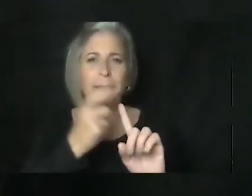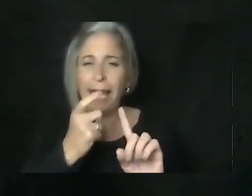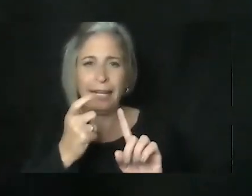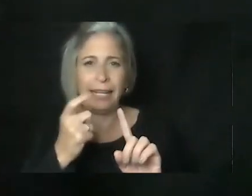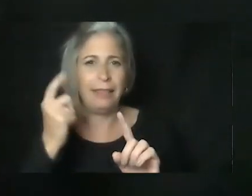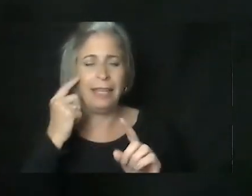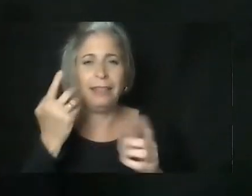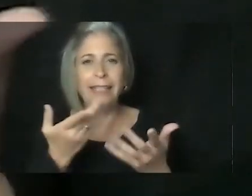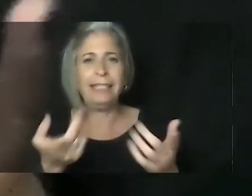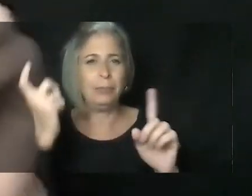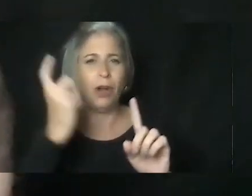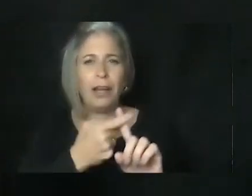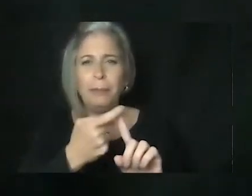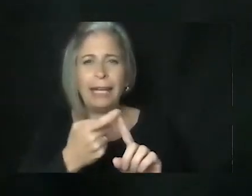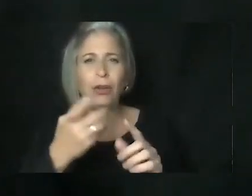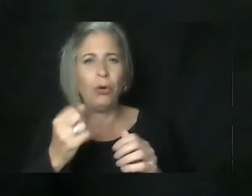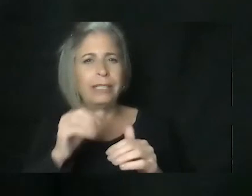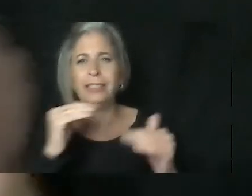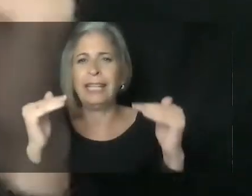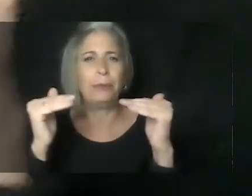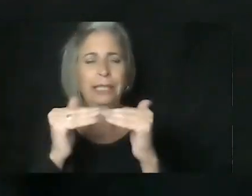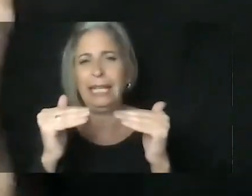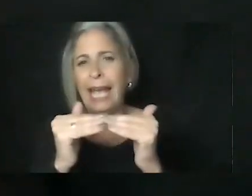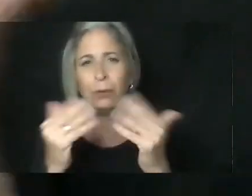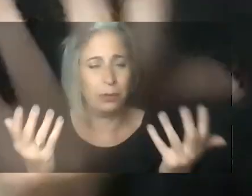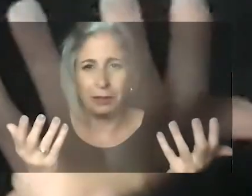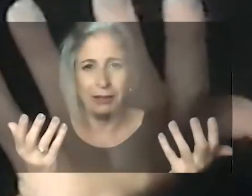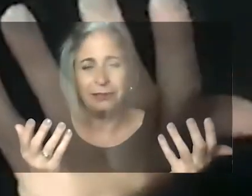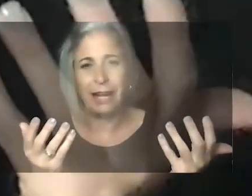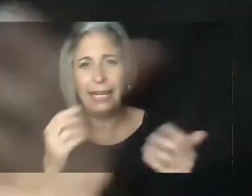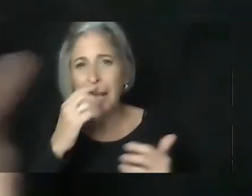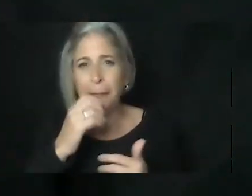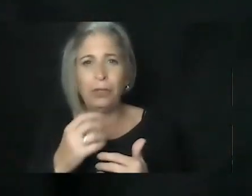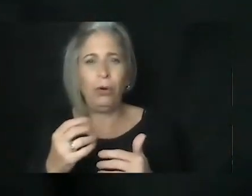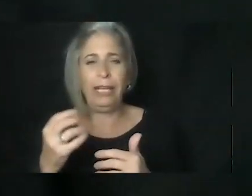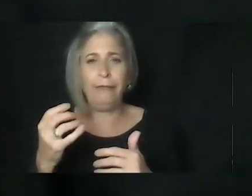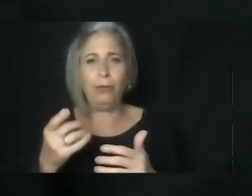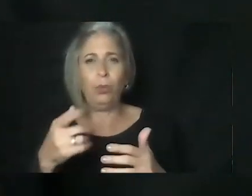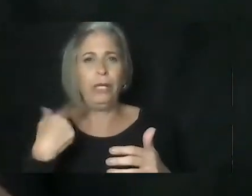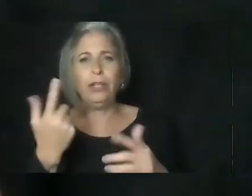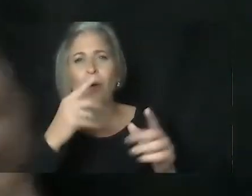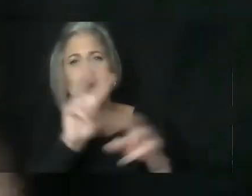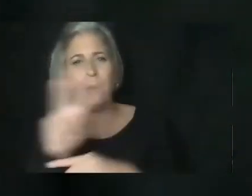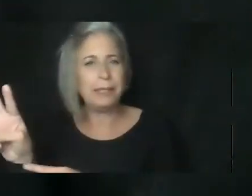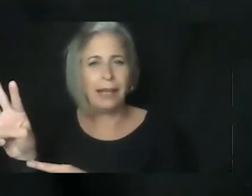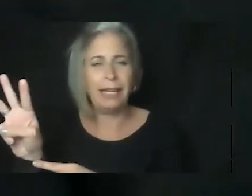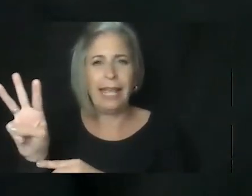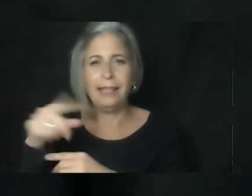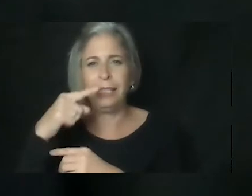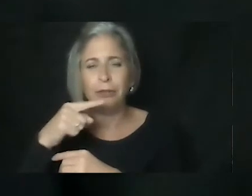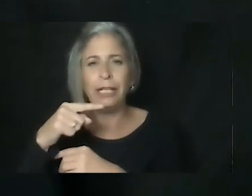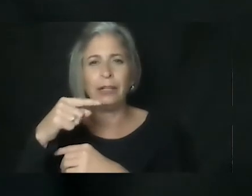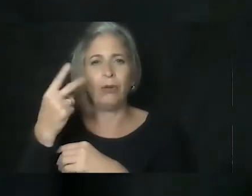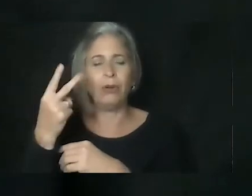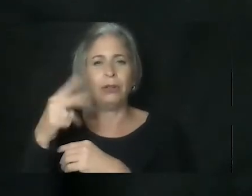be automatic. I think things need to be automatic or it's still not really equitable, right? So if we go on a website